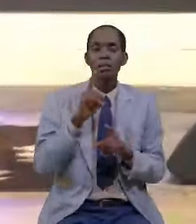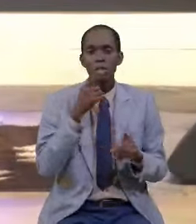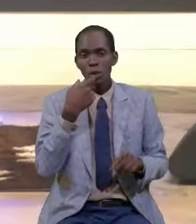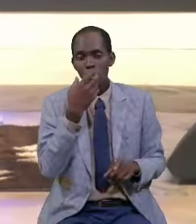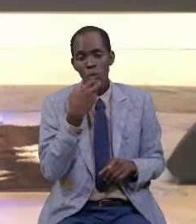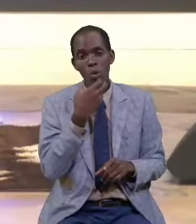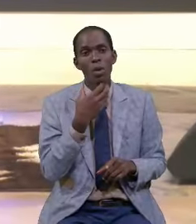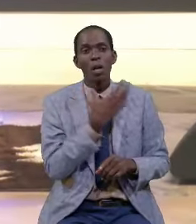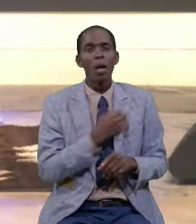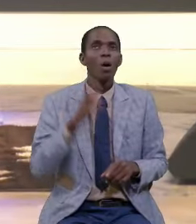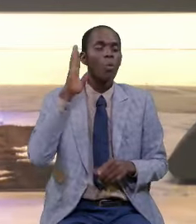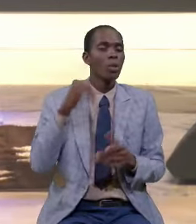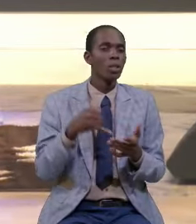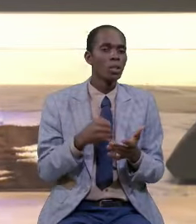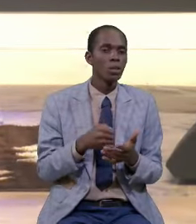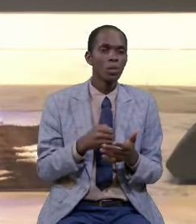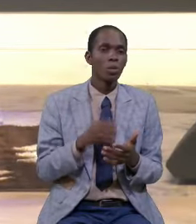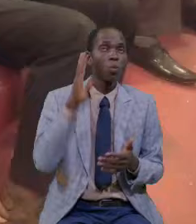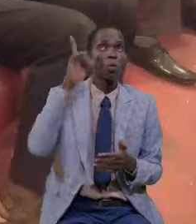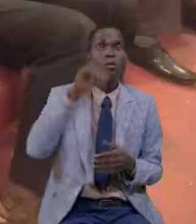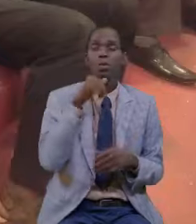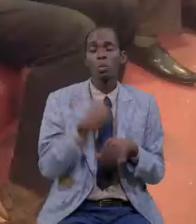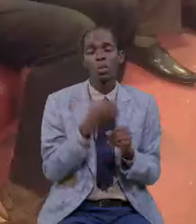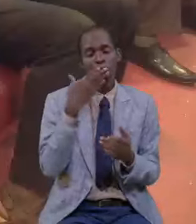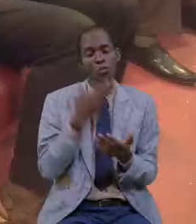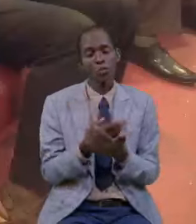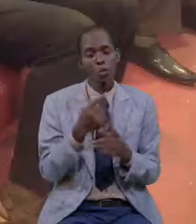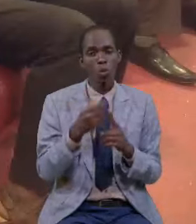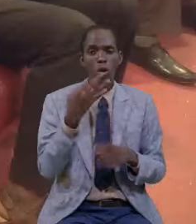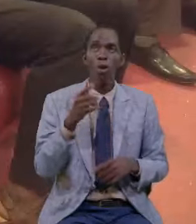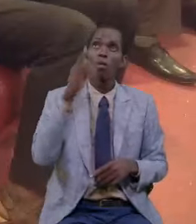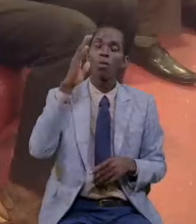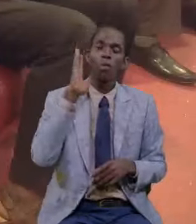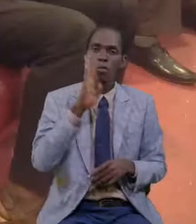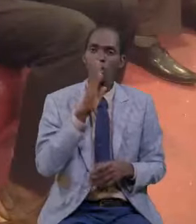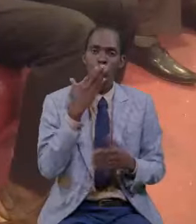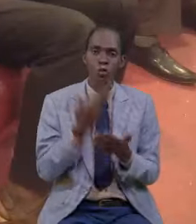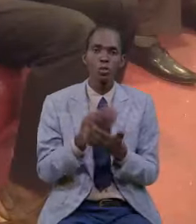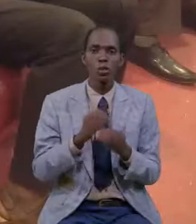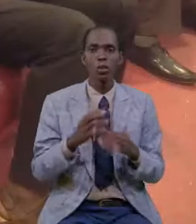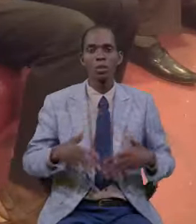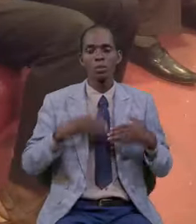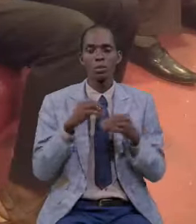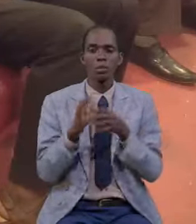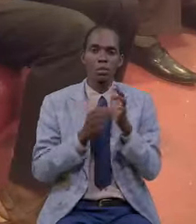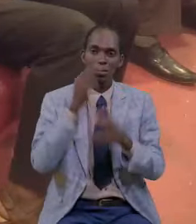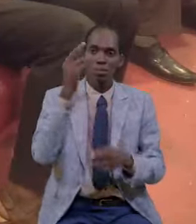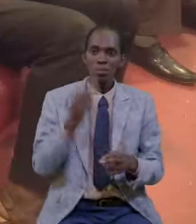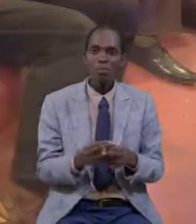it good the word of God be made good in your life today fulfilled